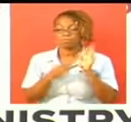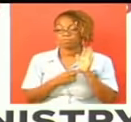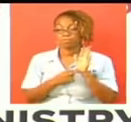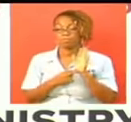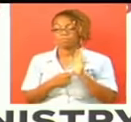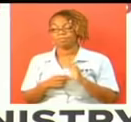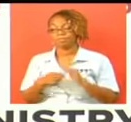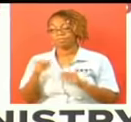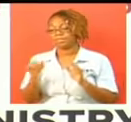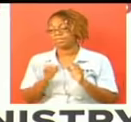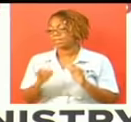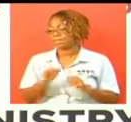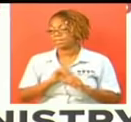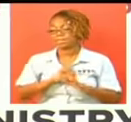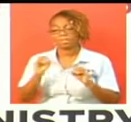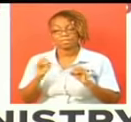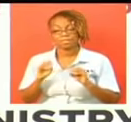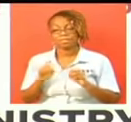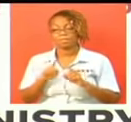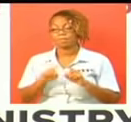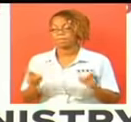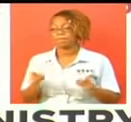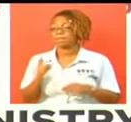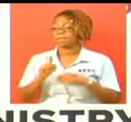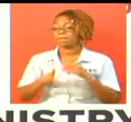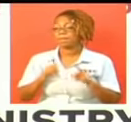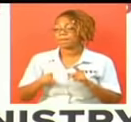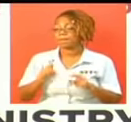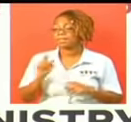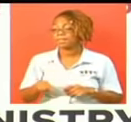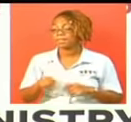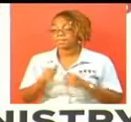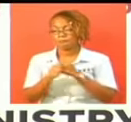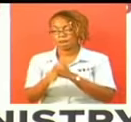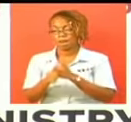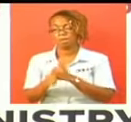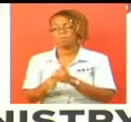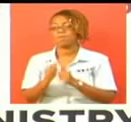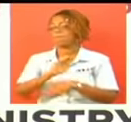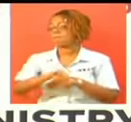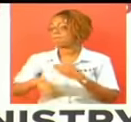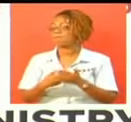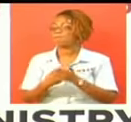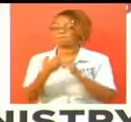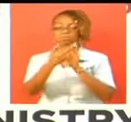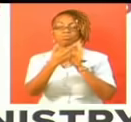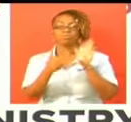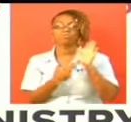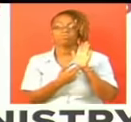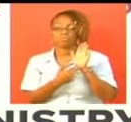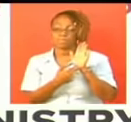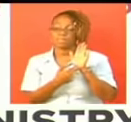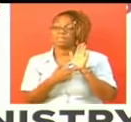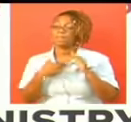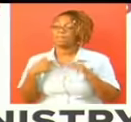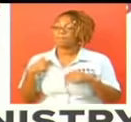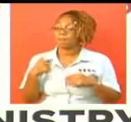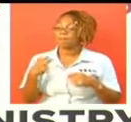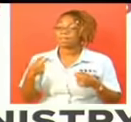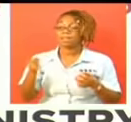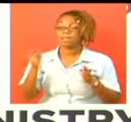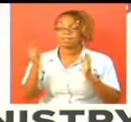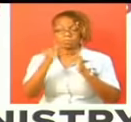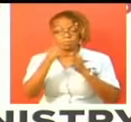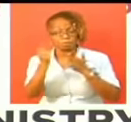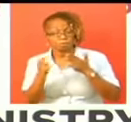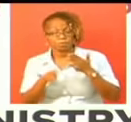done beyond ensuring that people adhere as much as possible to all of the guidelines that are put in place in order to